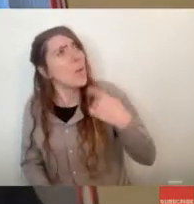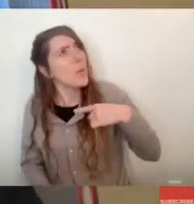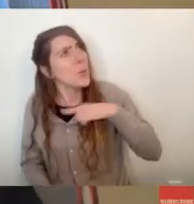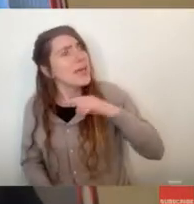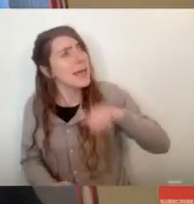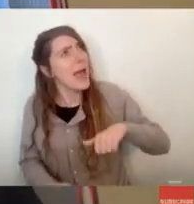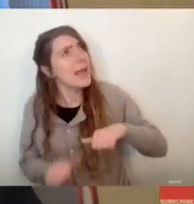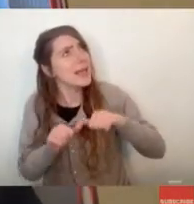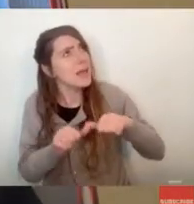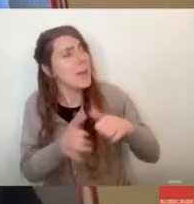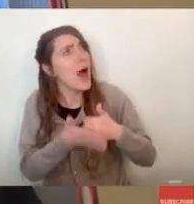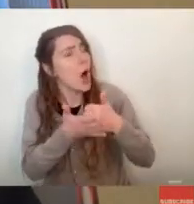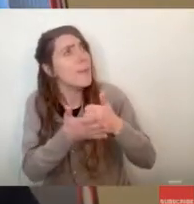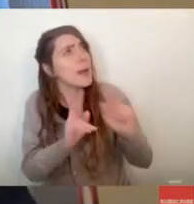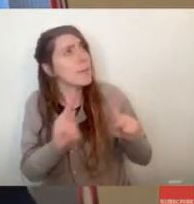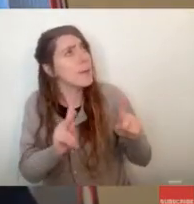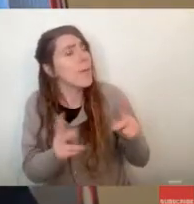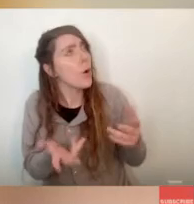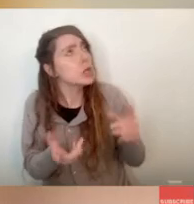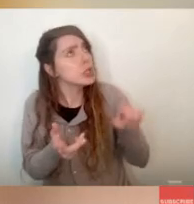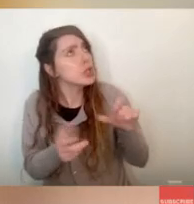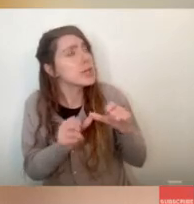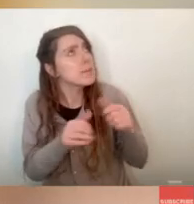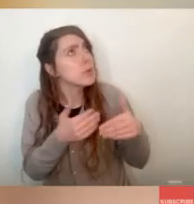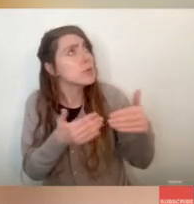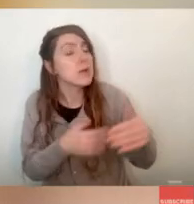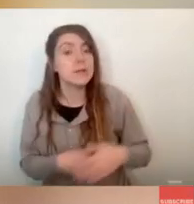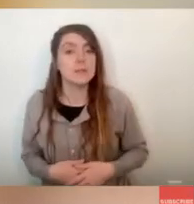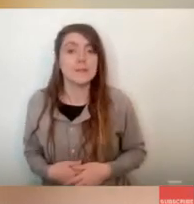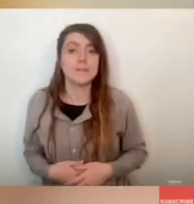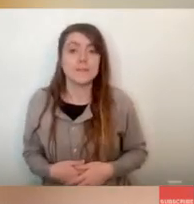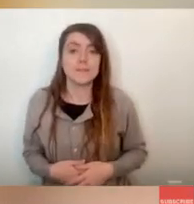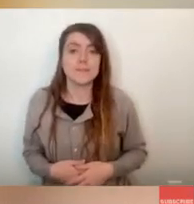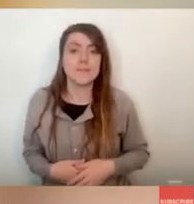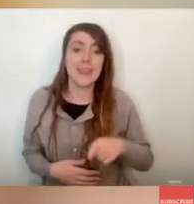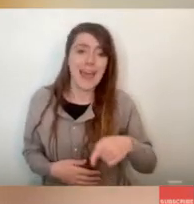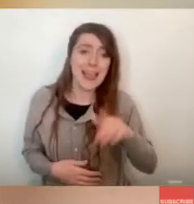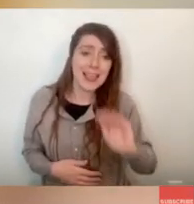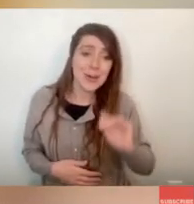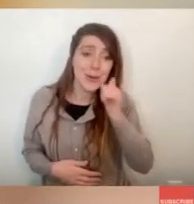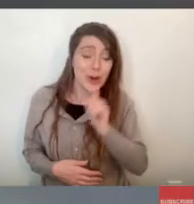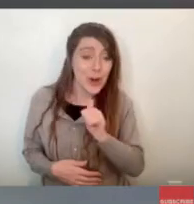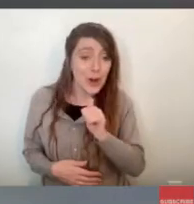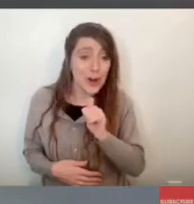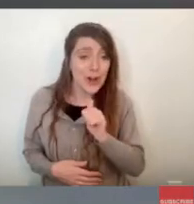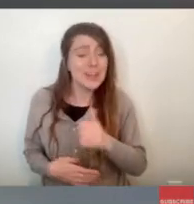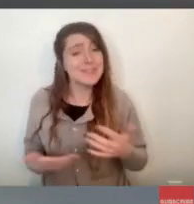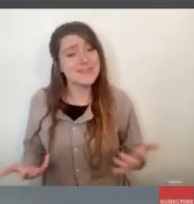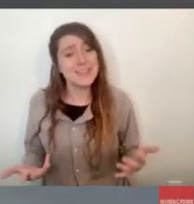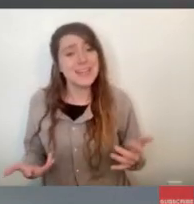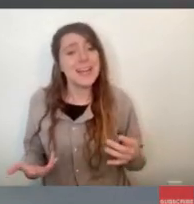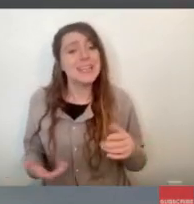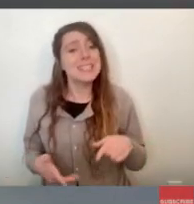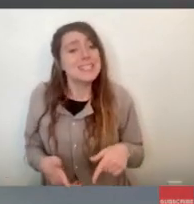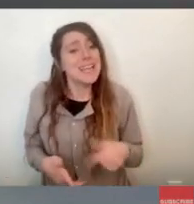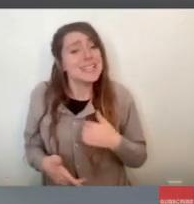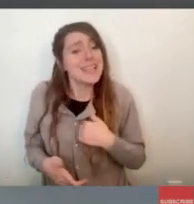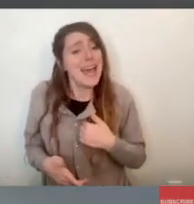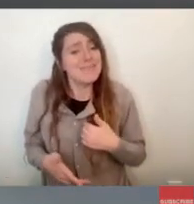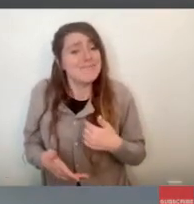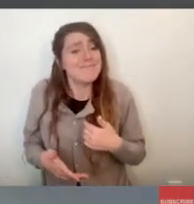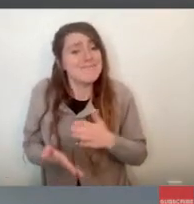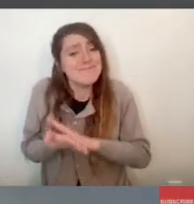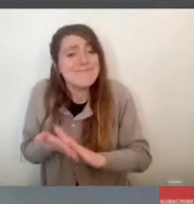an impact because she came into the moment with kindness and empathy. And it's shown the world that